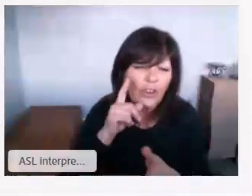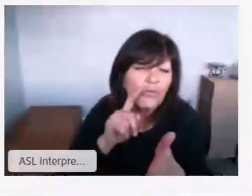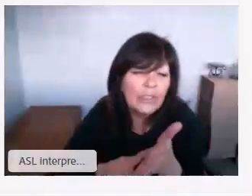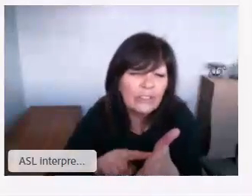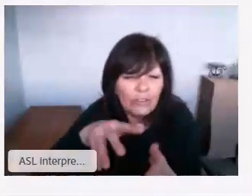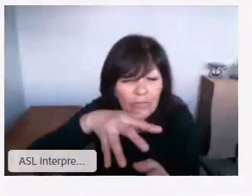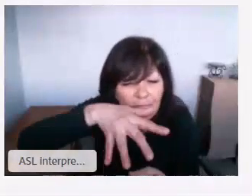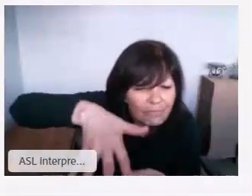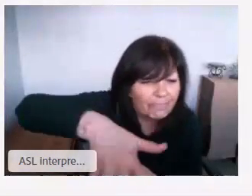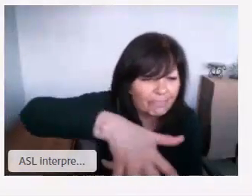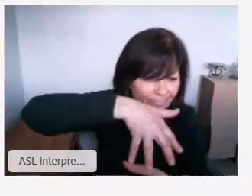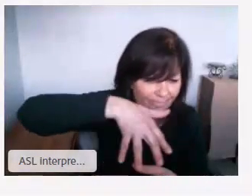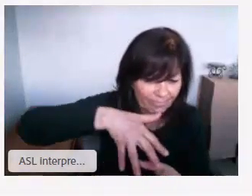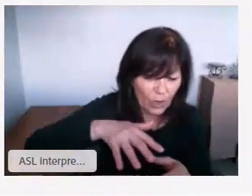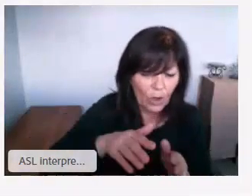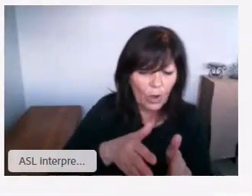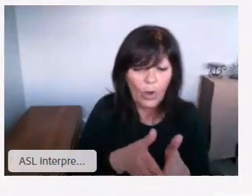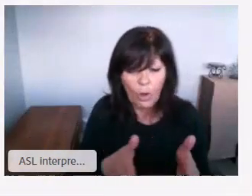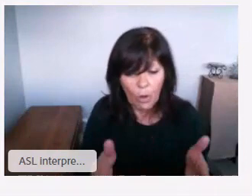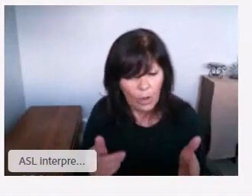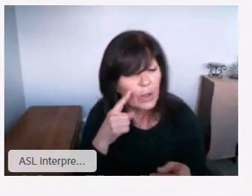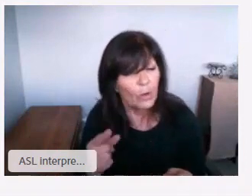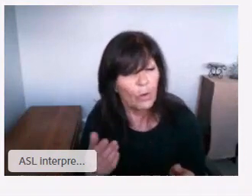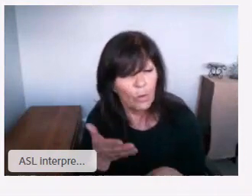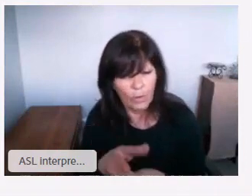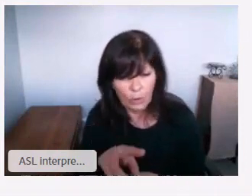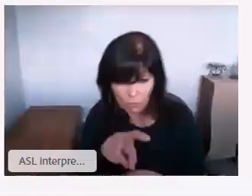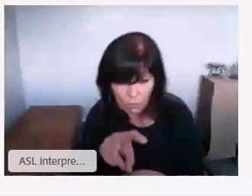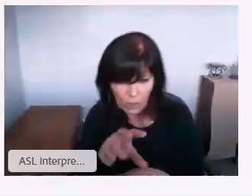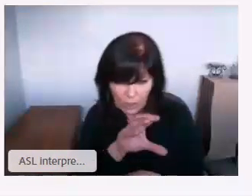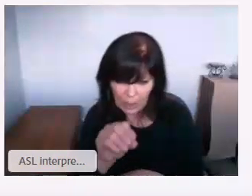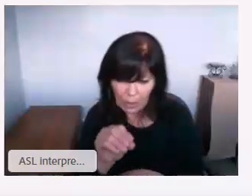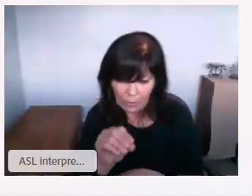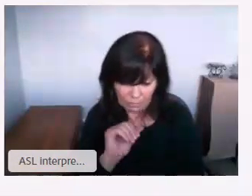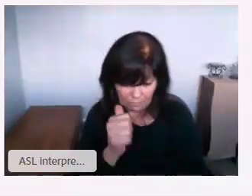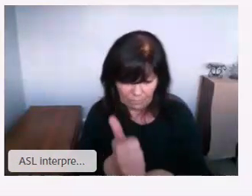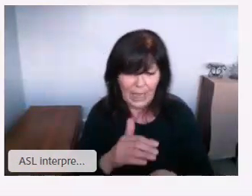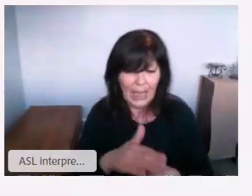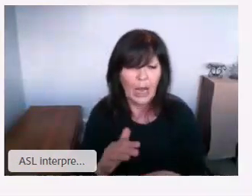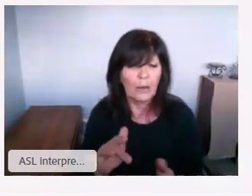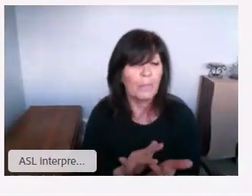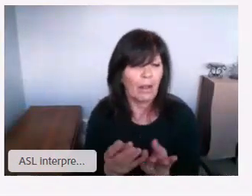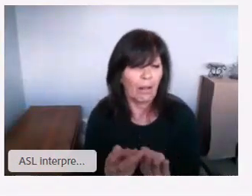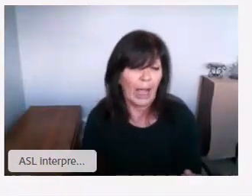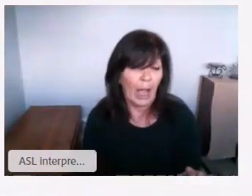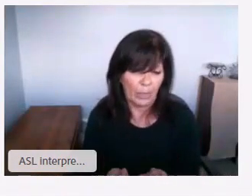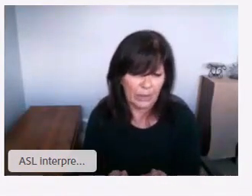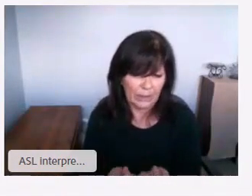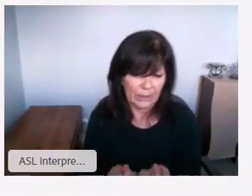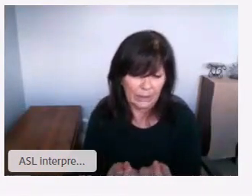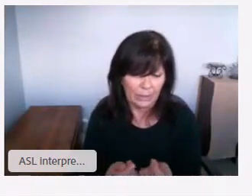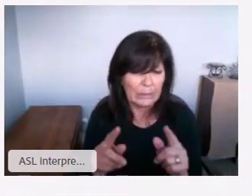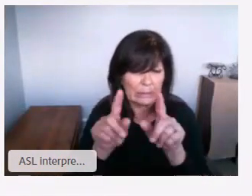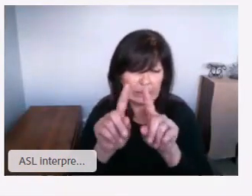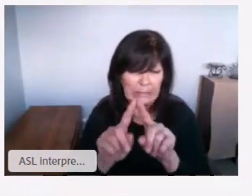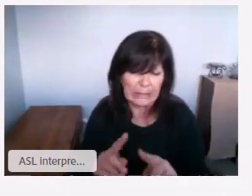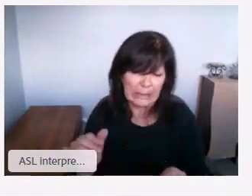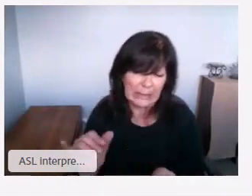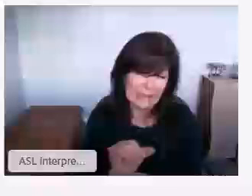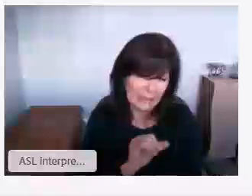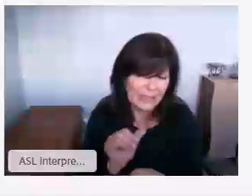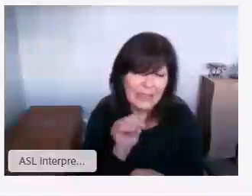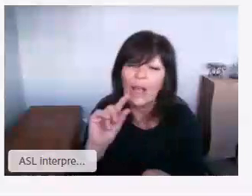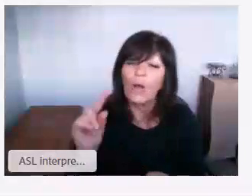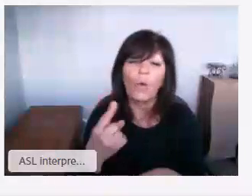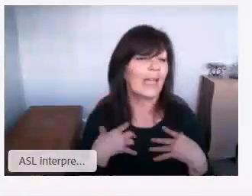boundaries. Overall, there are more than 200 companies located on the medical campus across all types of industries, not just health and